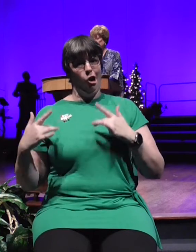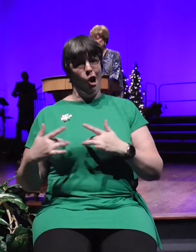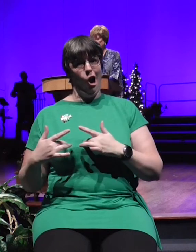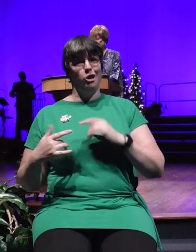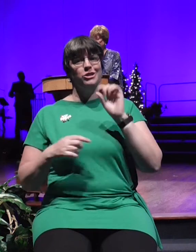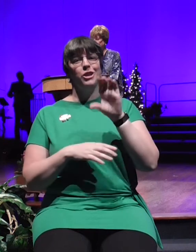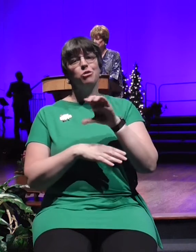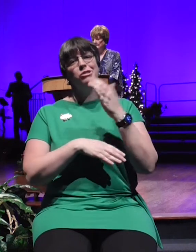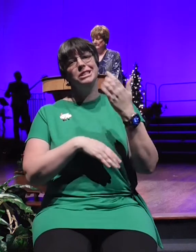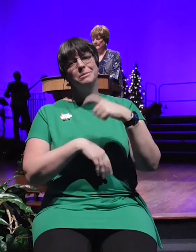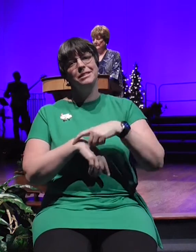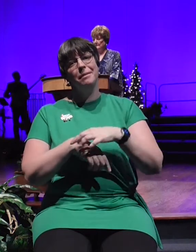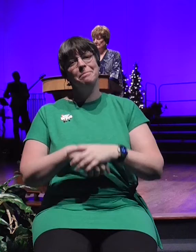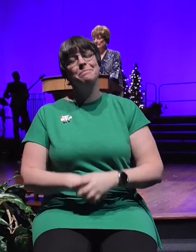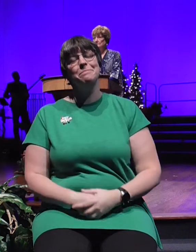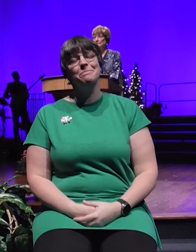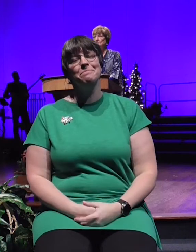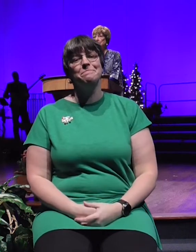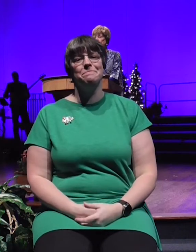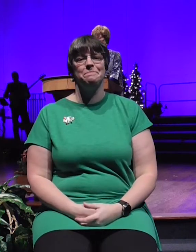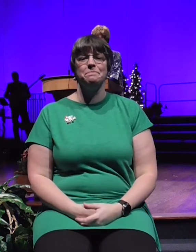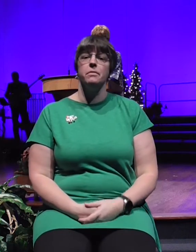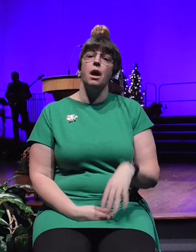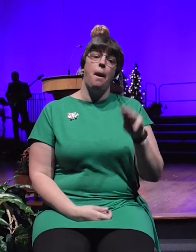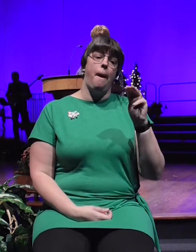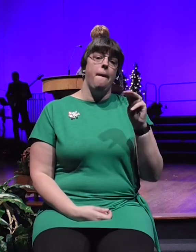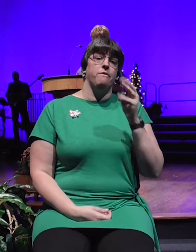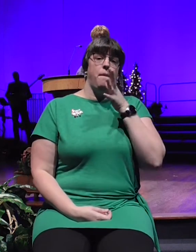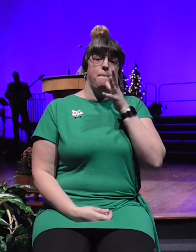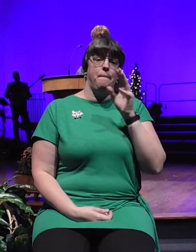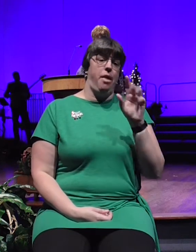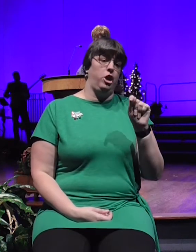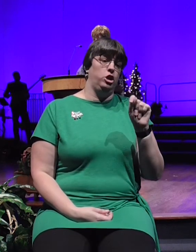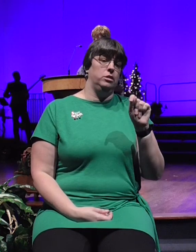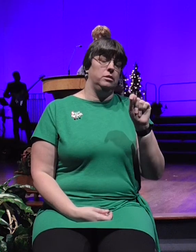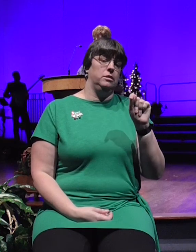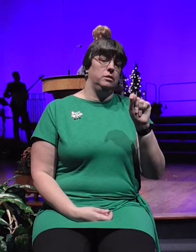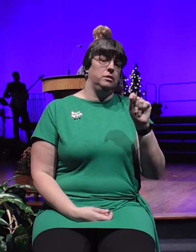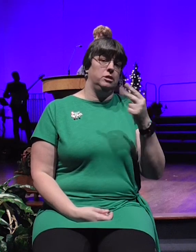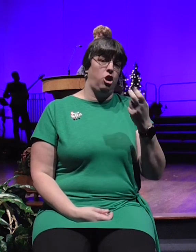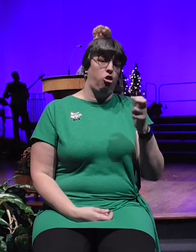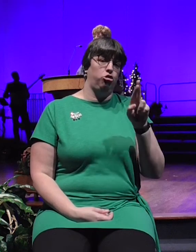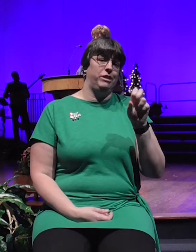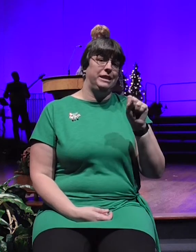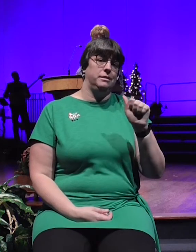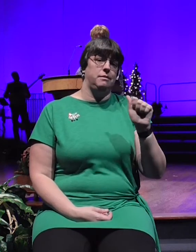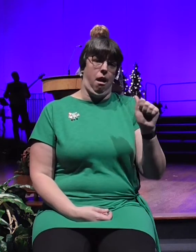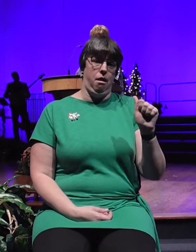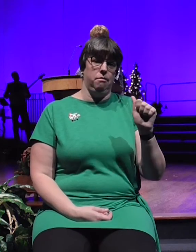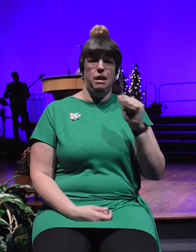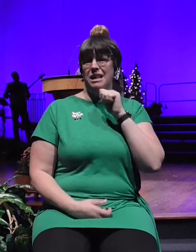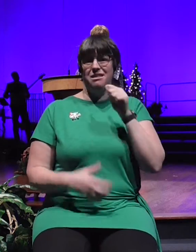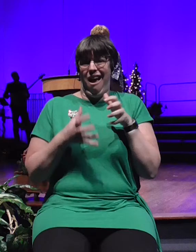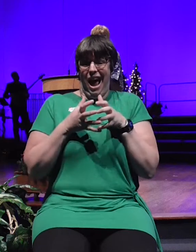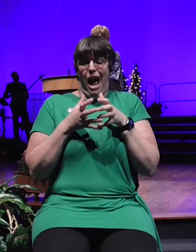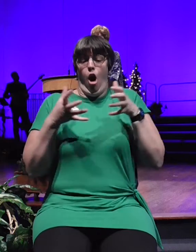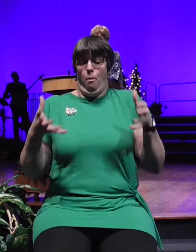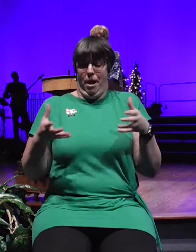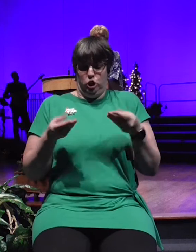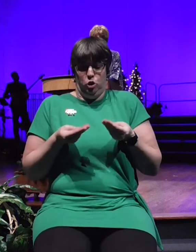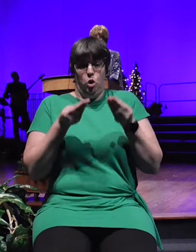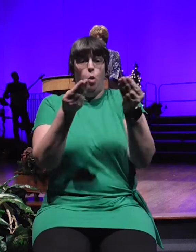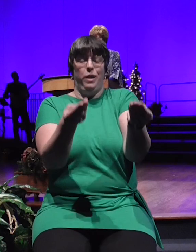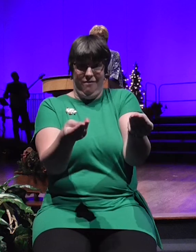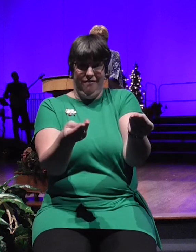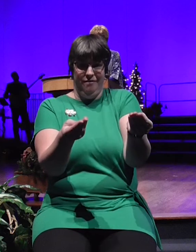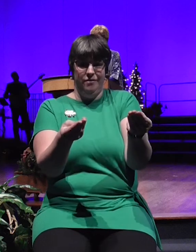hearts at Christmas. And from Mother Teresa, it's not how much we give,